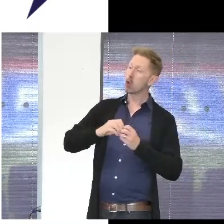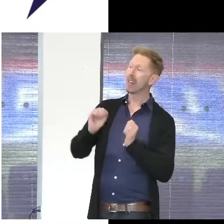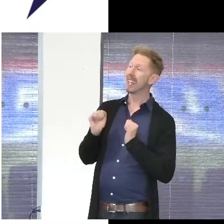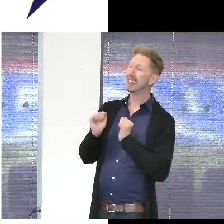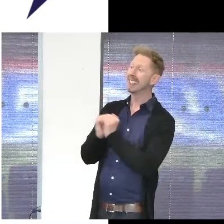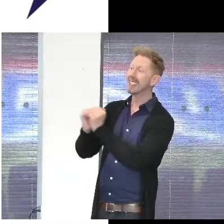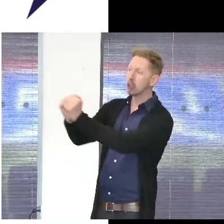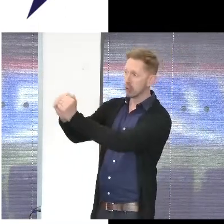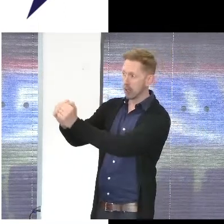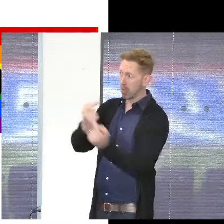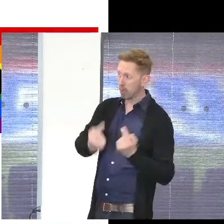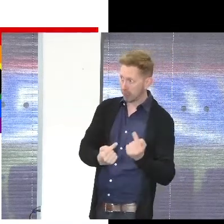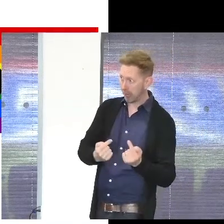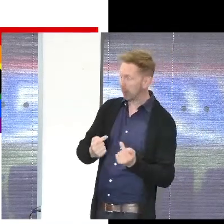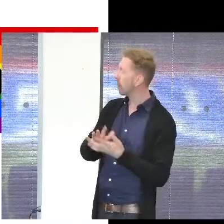would be seeing.